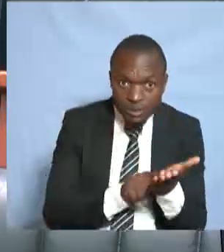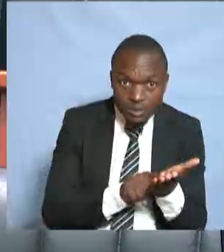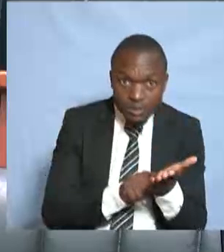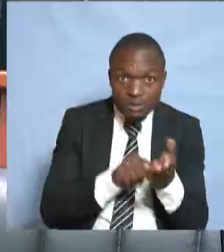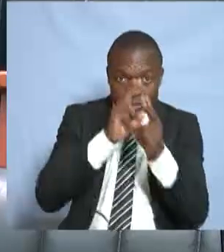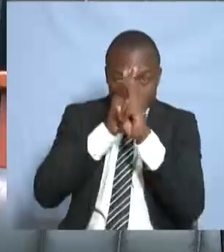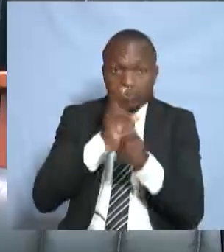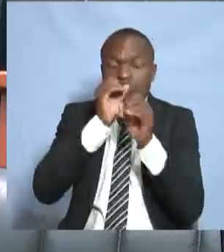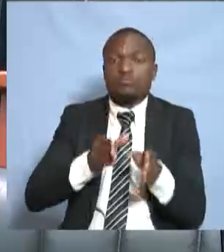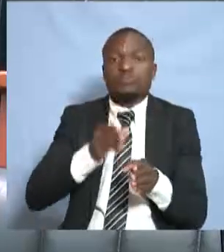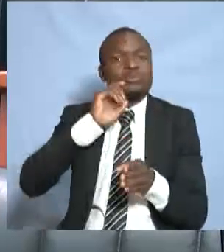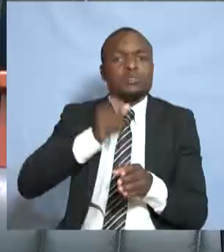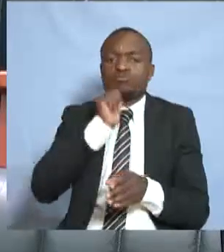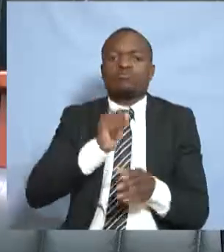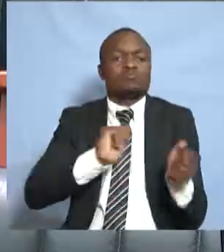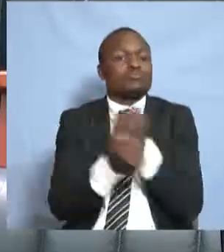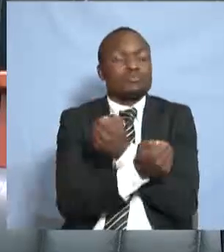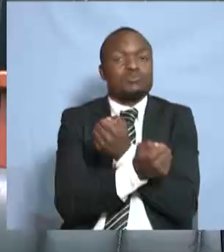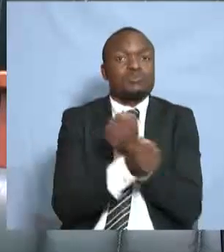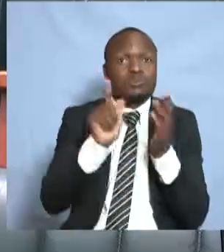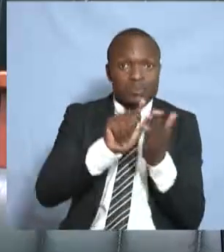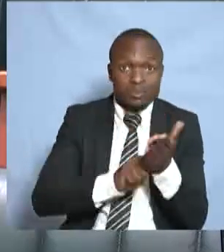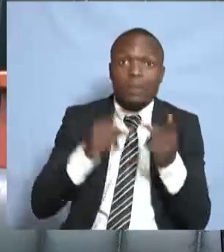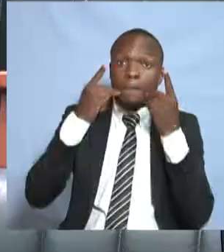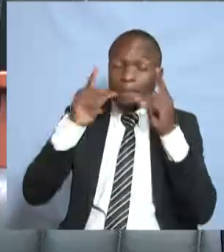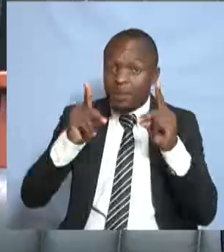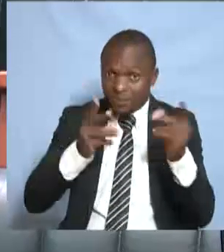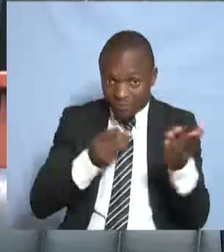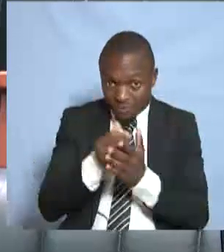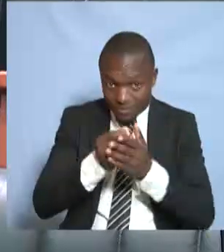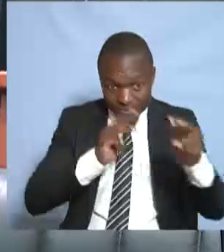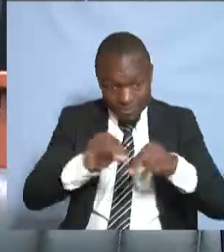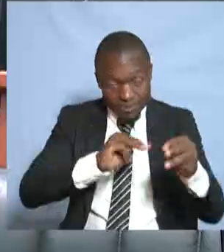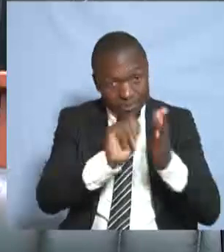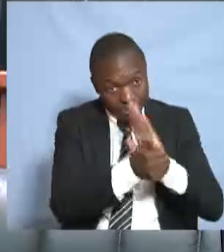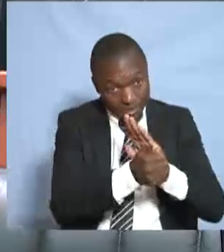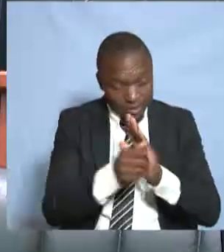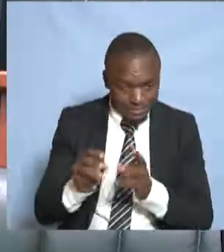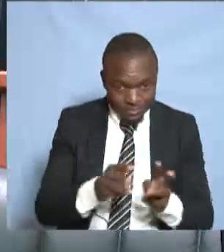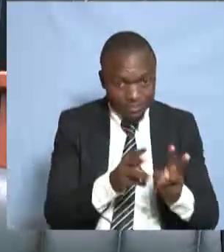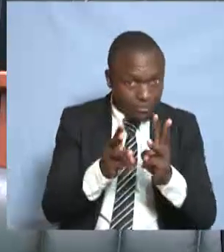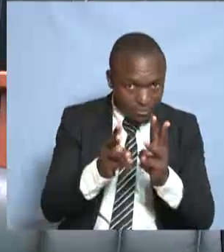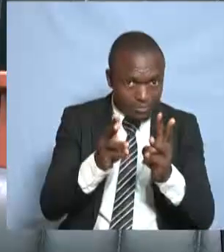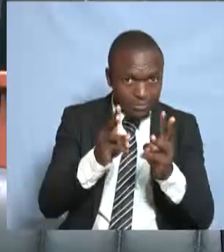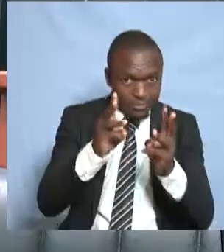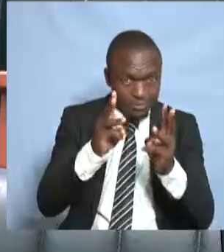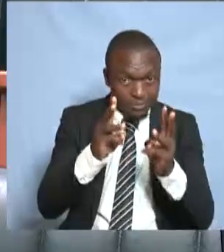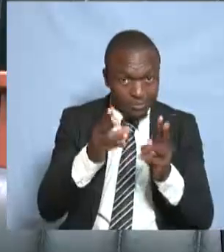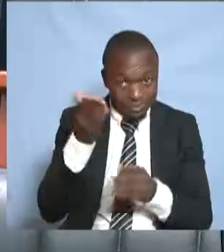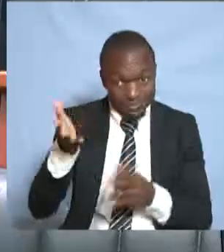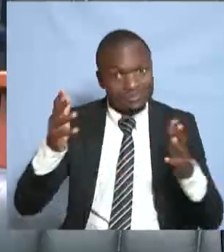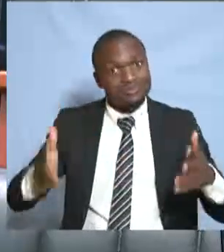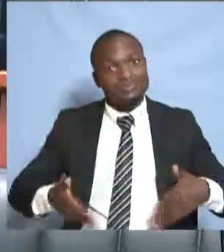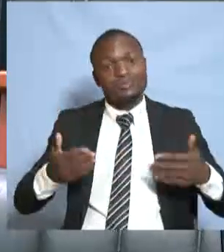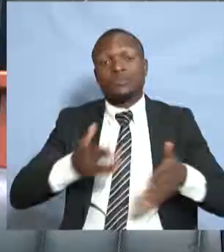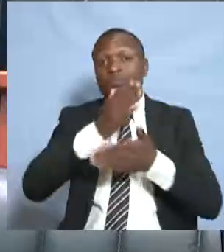Mr. Speaker, we don't need to change the law. The Public Finance Management Act, in the manner in which it was crafted, and I'm happy